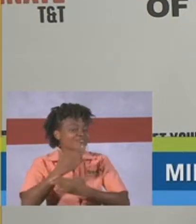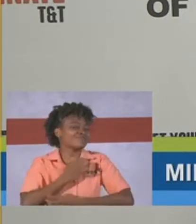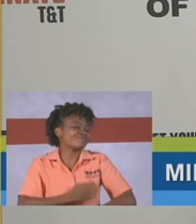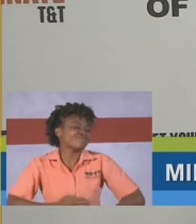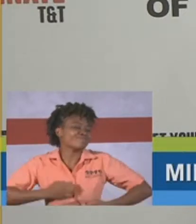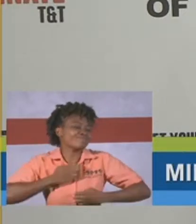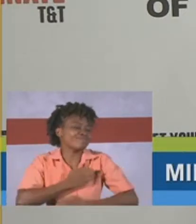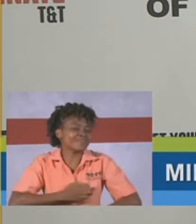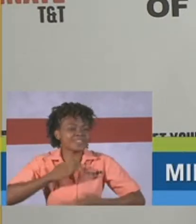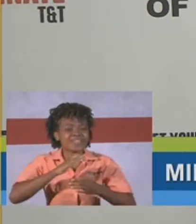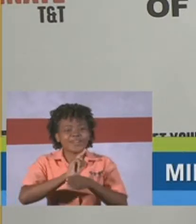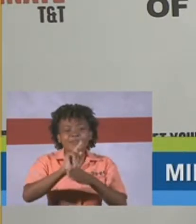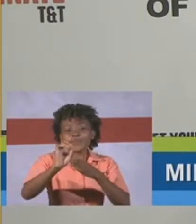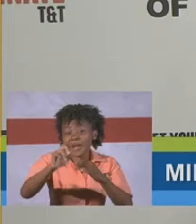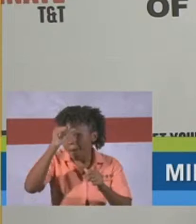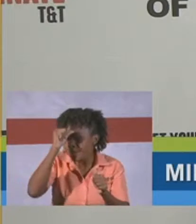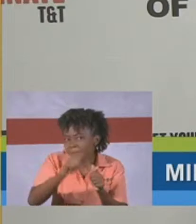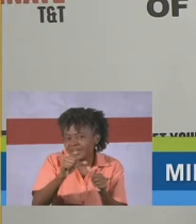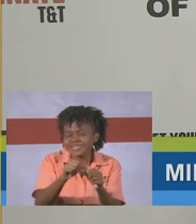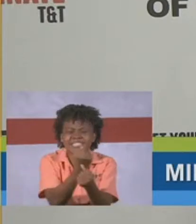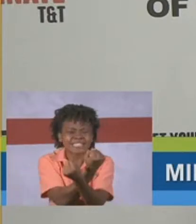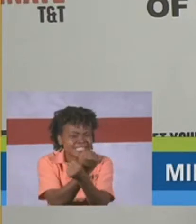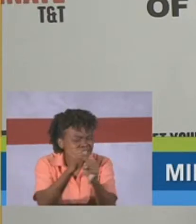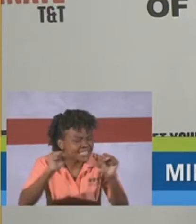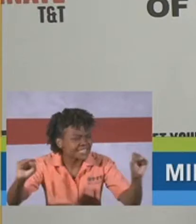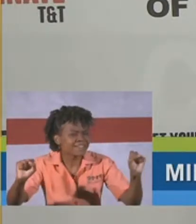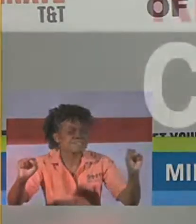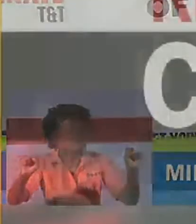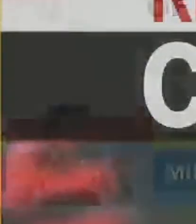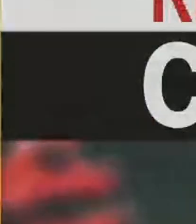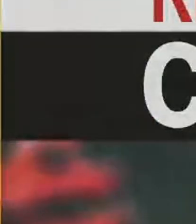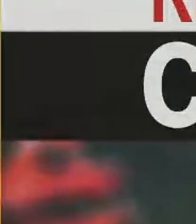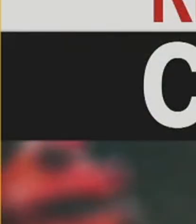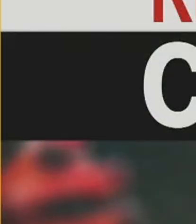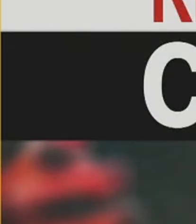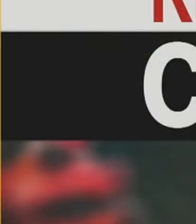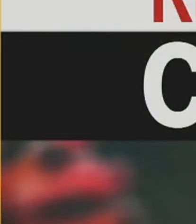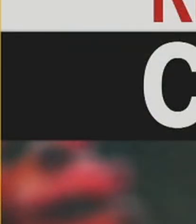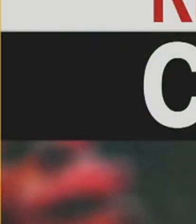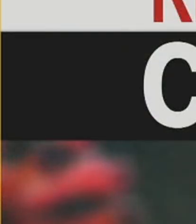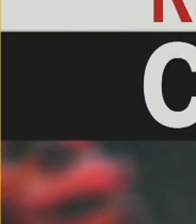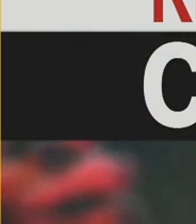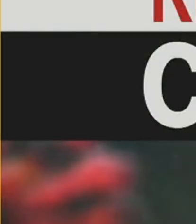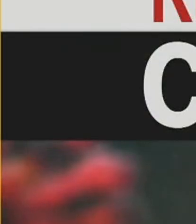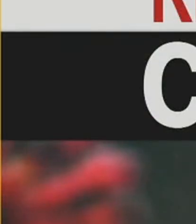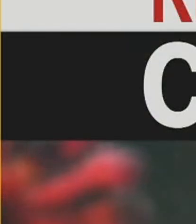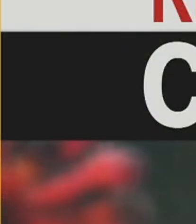remember to do so safely. Thank you for joining us.